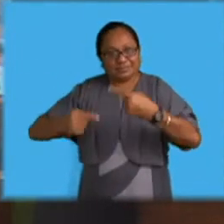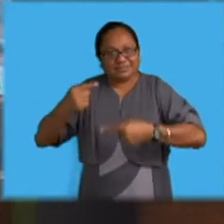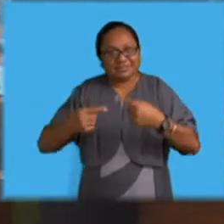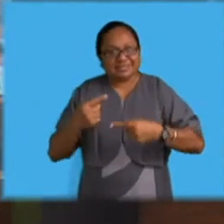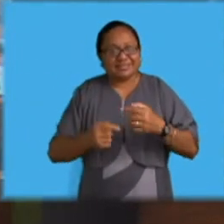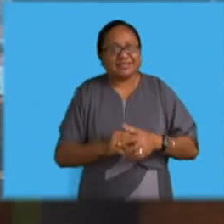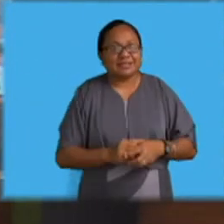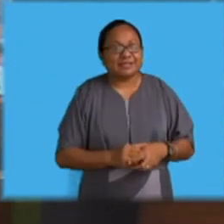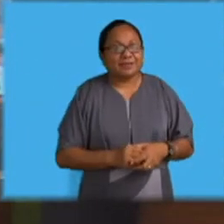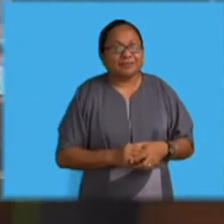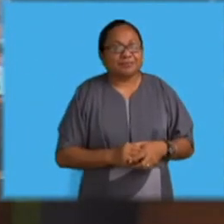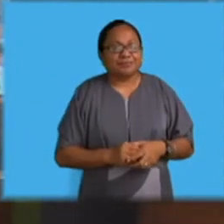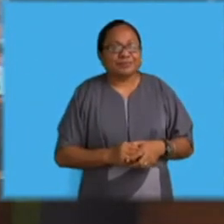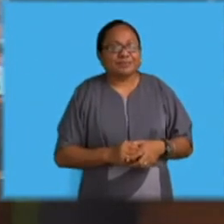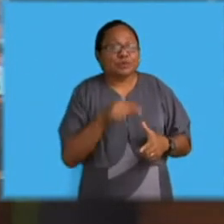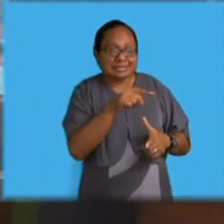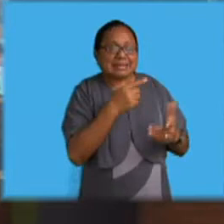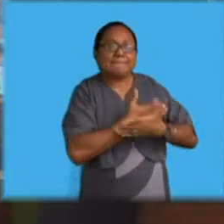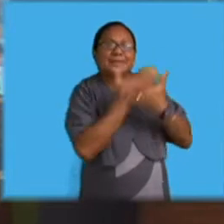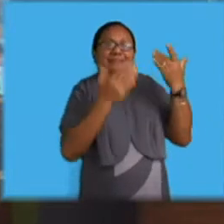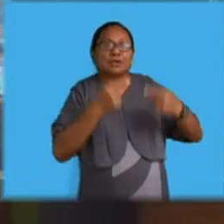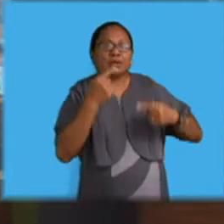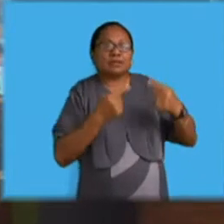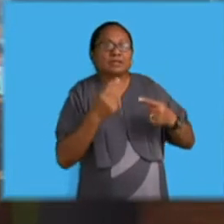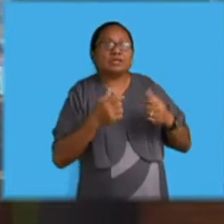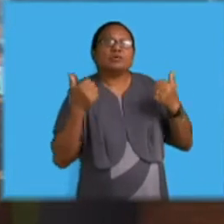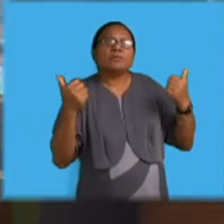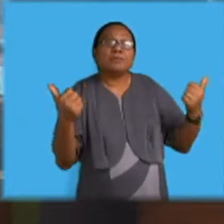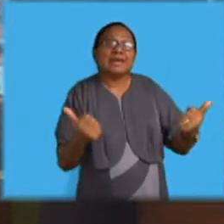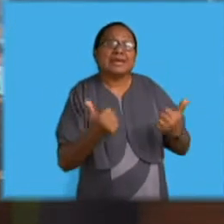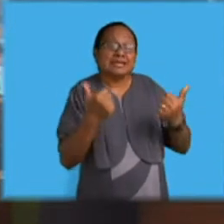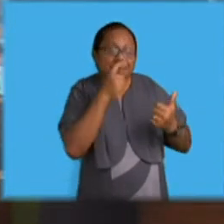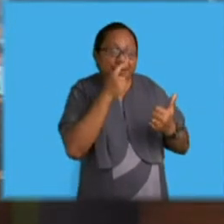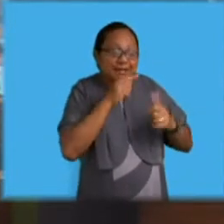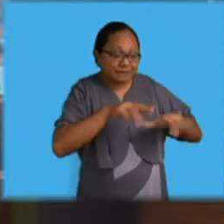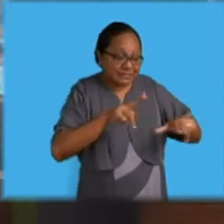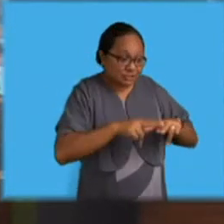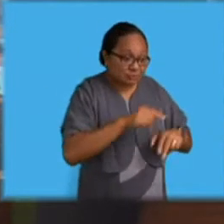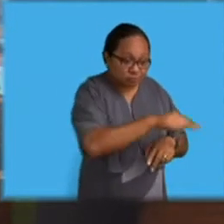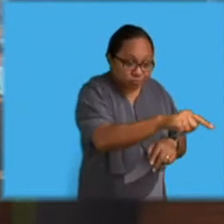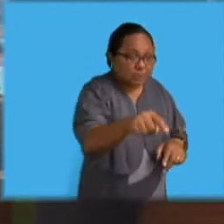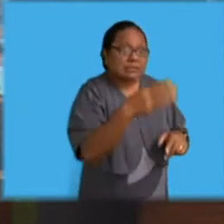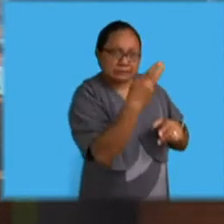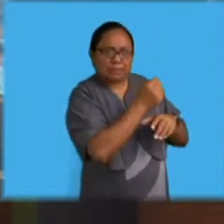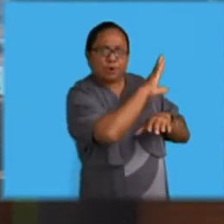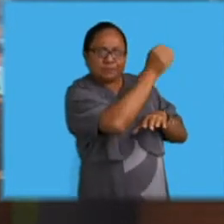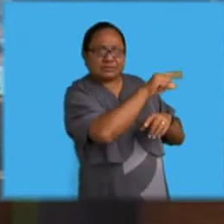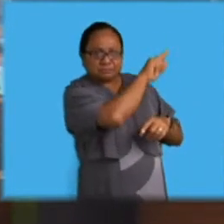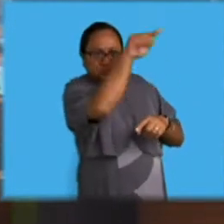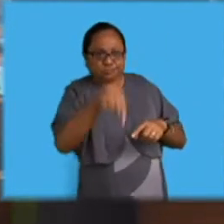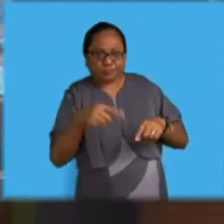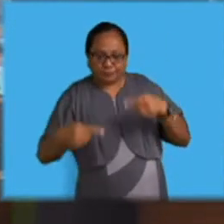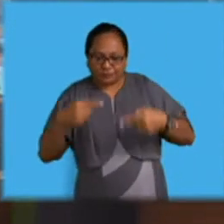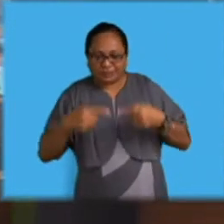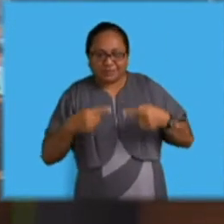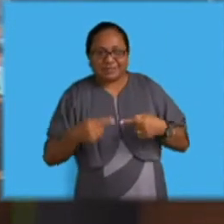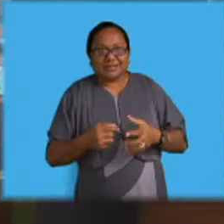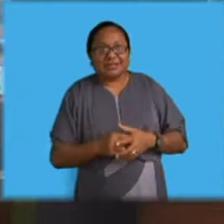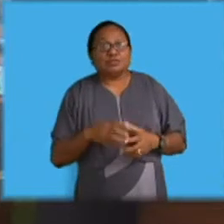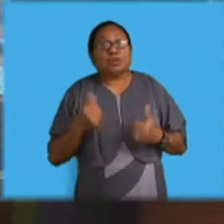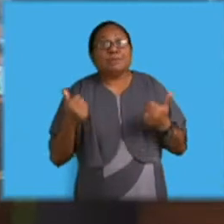in the southern hemisphere, attracting talent scouts from Fiji and overseas. The athletics game has been a platform for many young